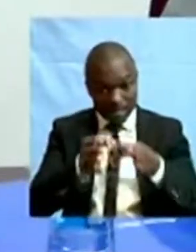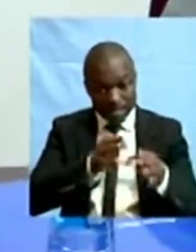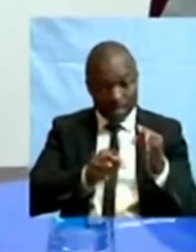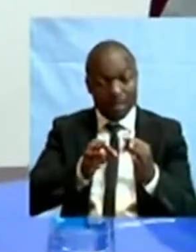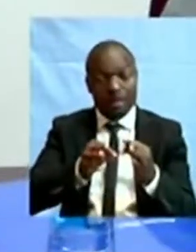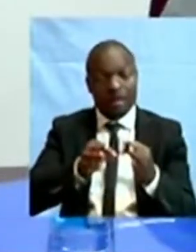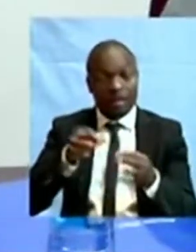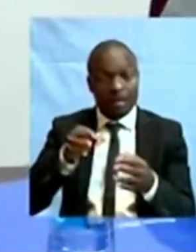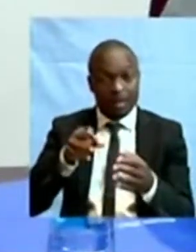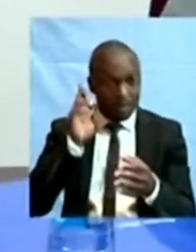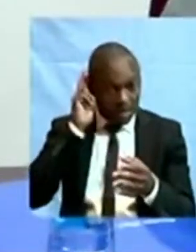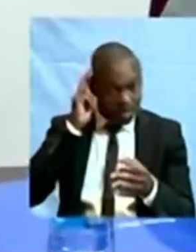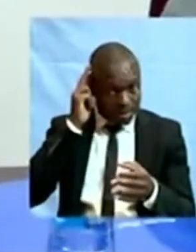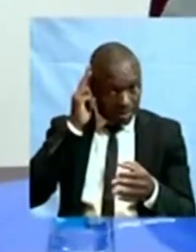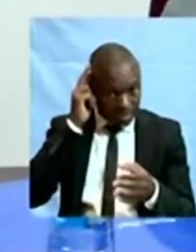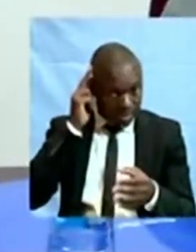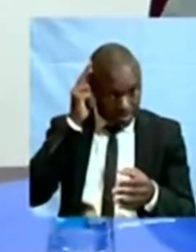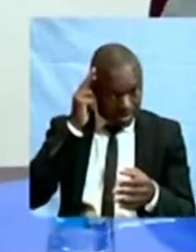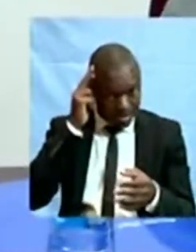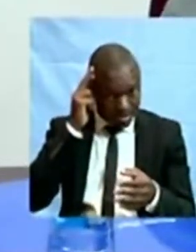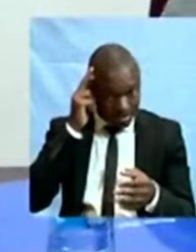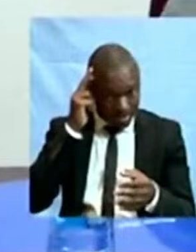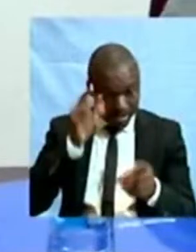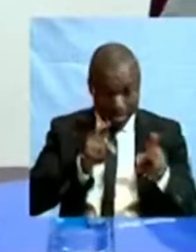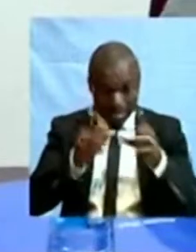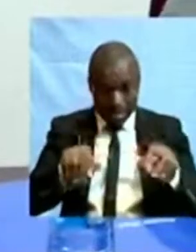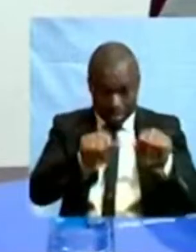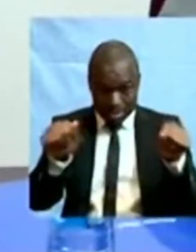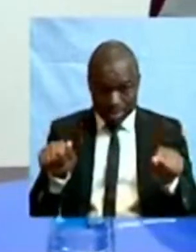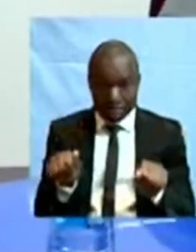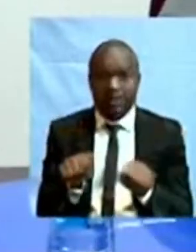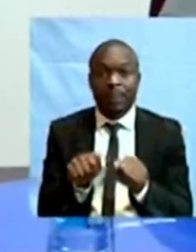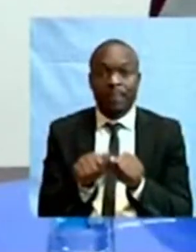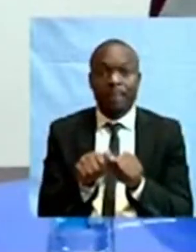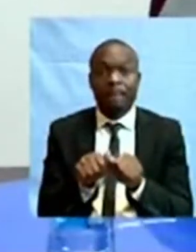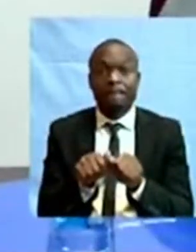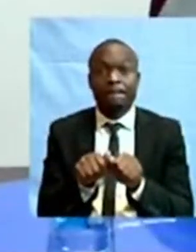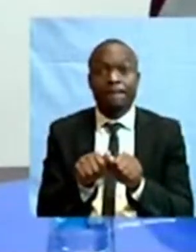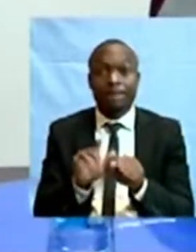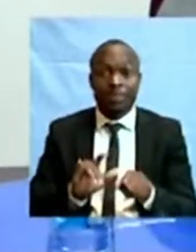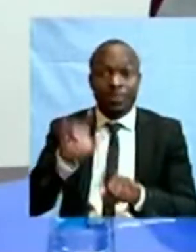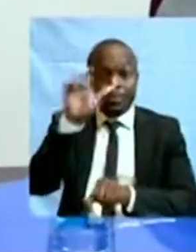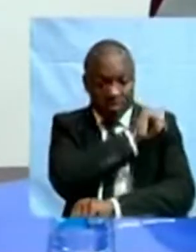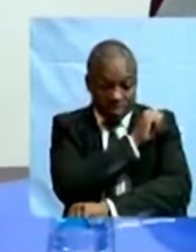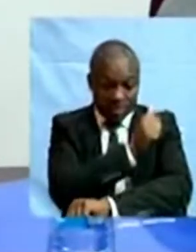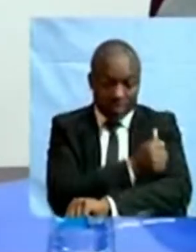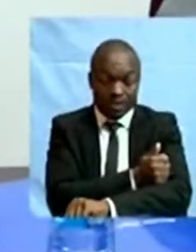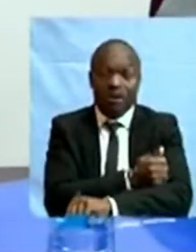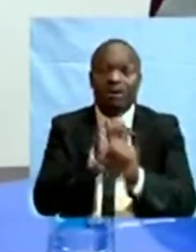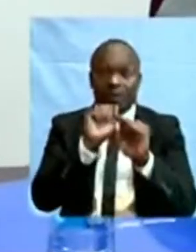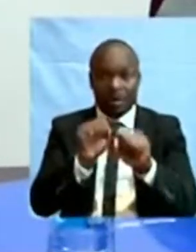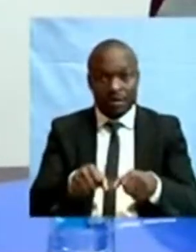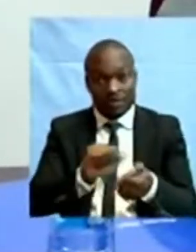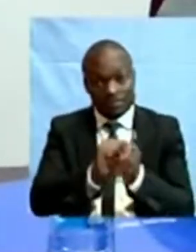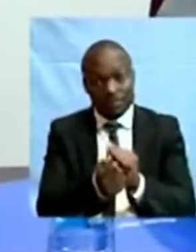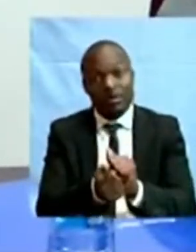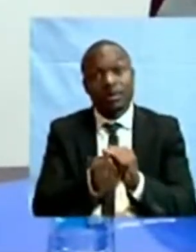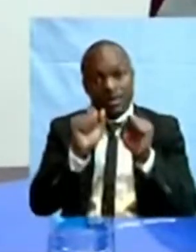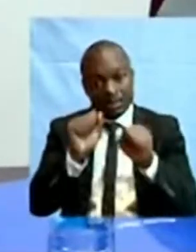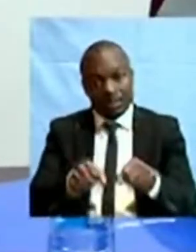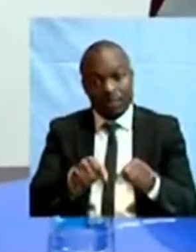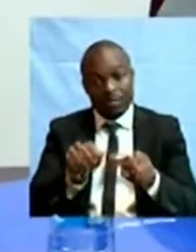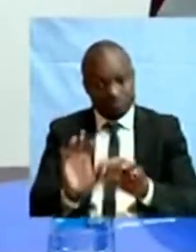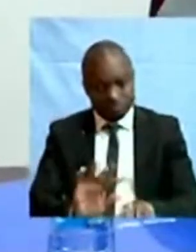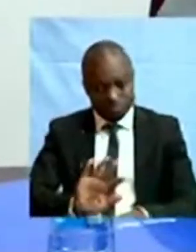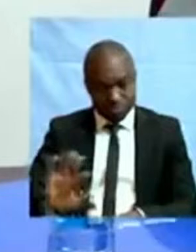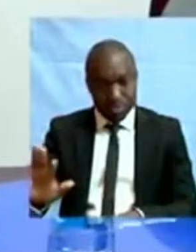which the Director General of Civil Aviation Authority may, 1, amend 2, alter, 3, modify, and 4, suspend